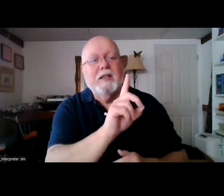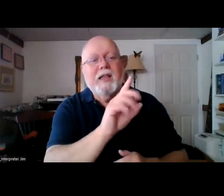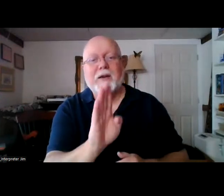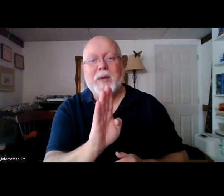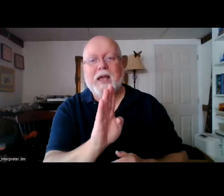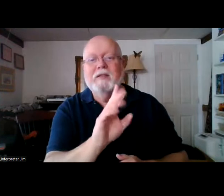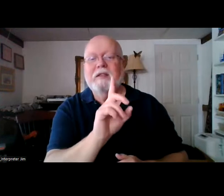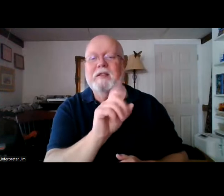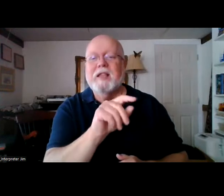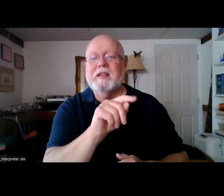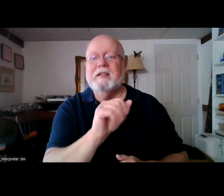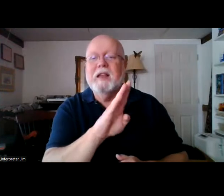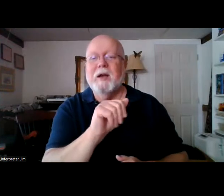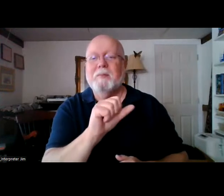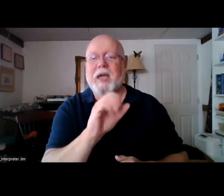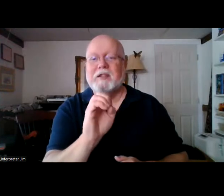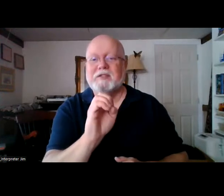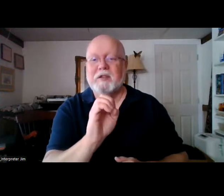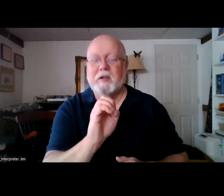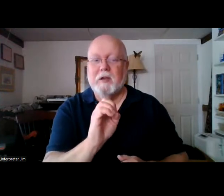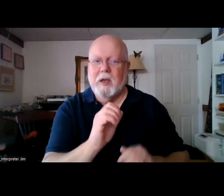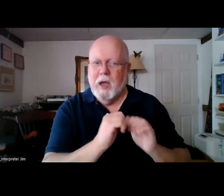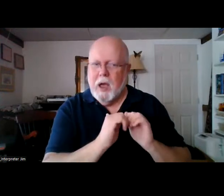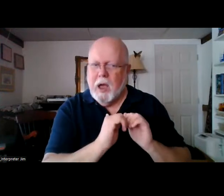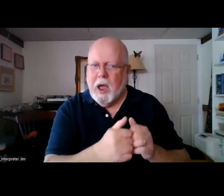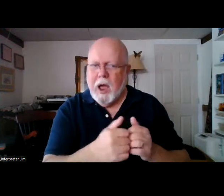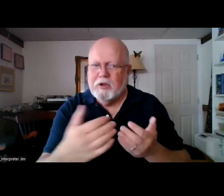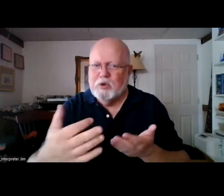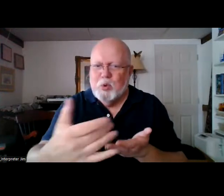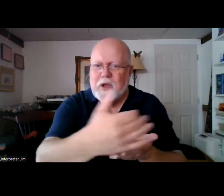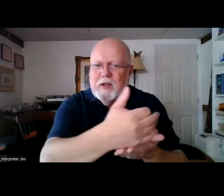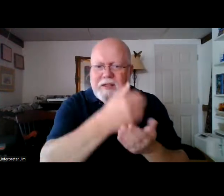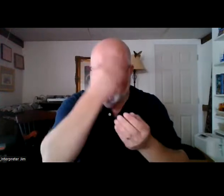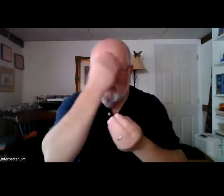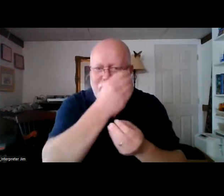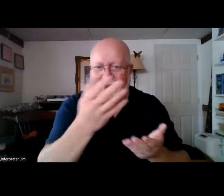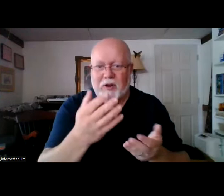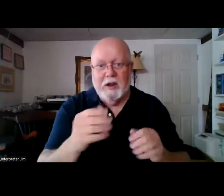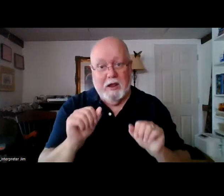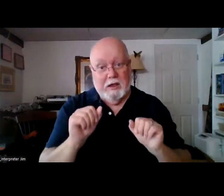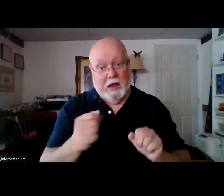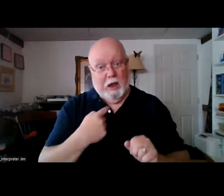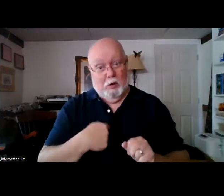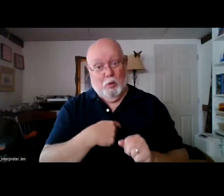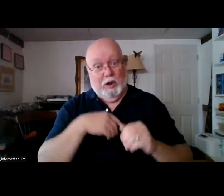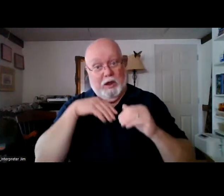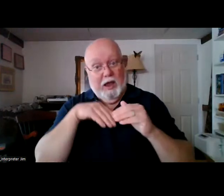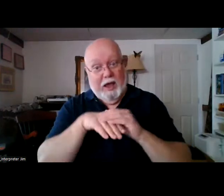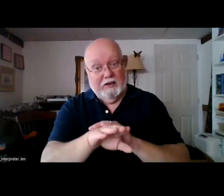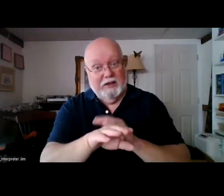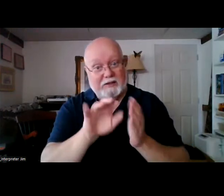information, in terms of, is it collected and housed together? Is there a way to access like a collective